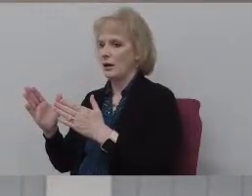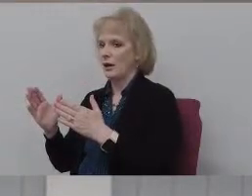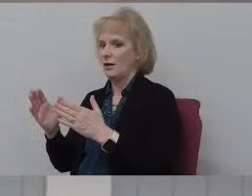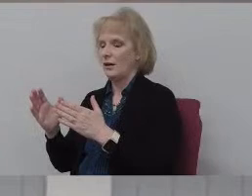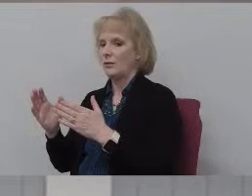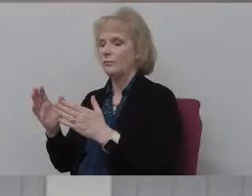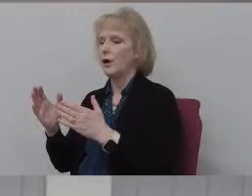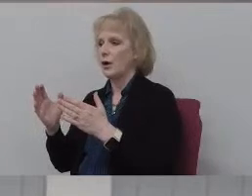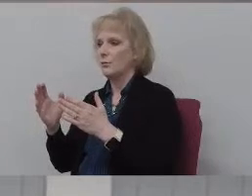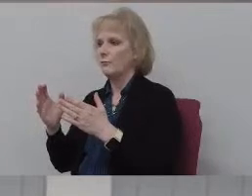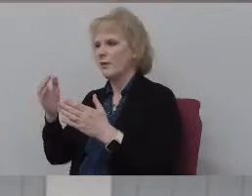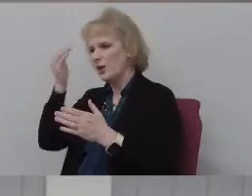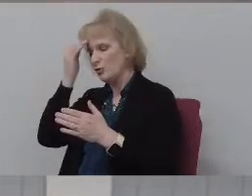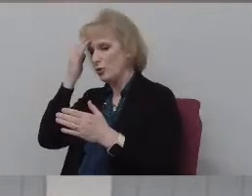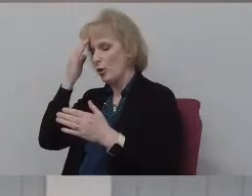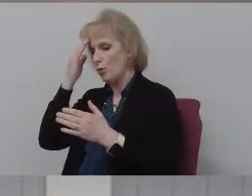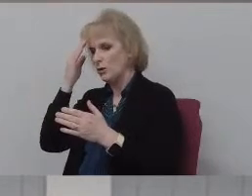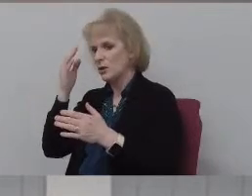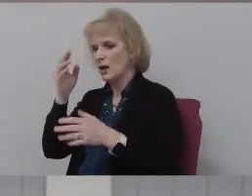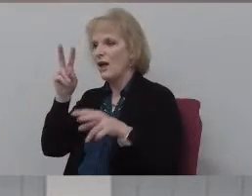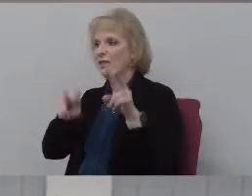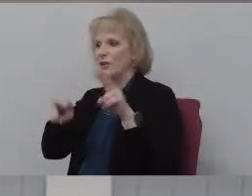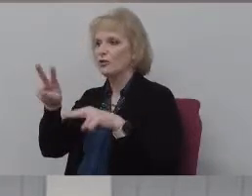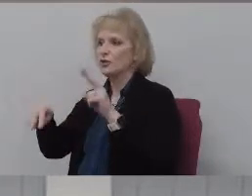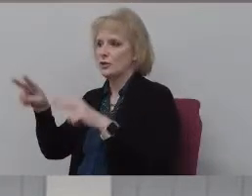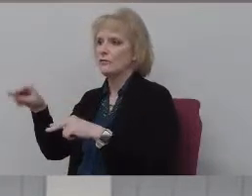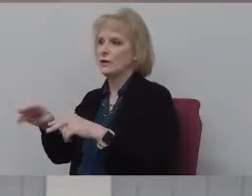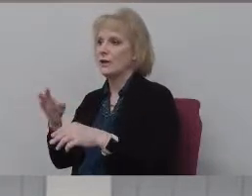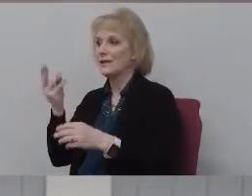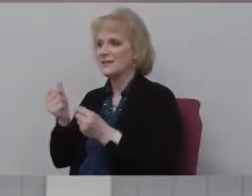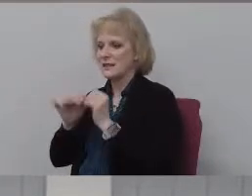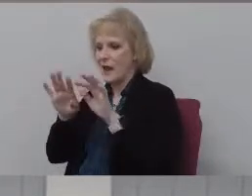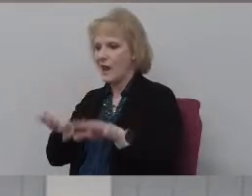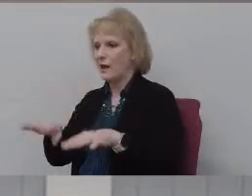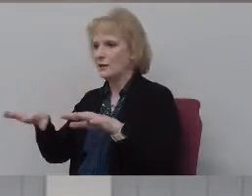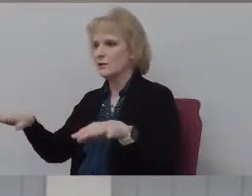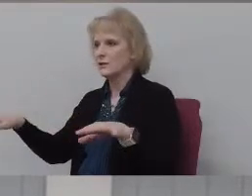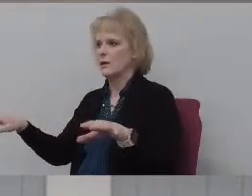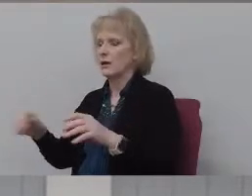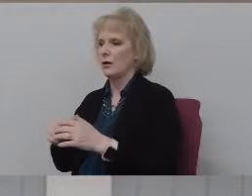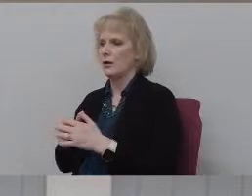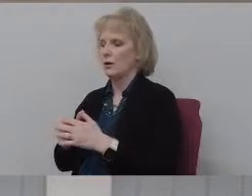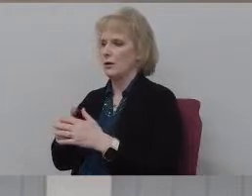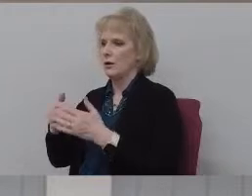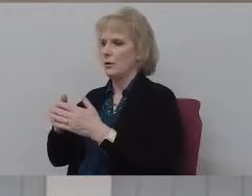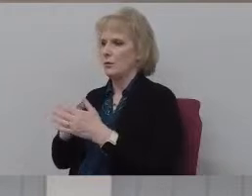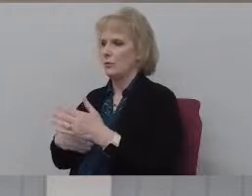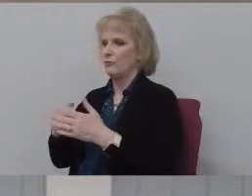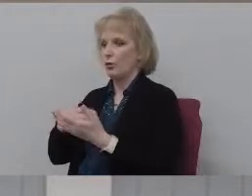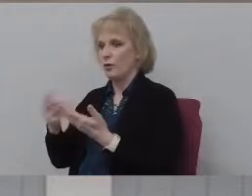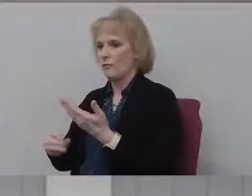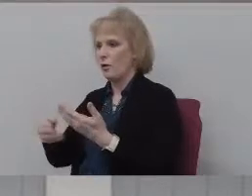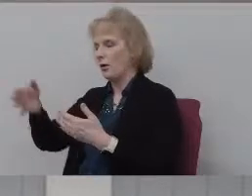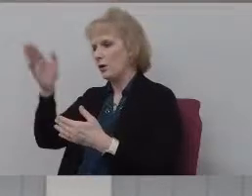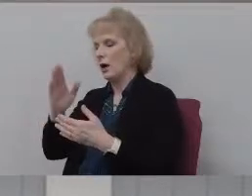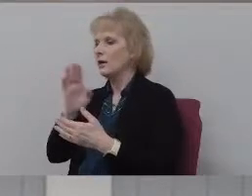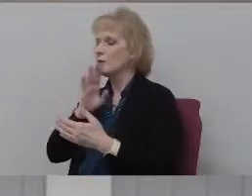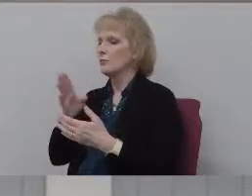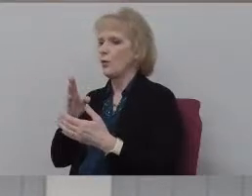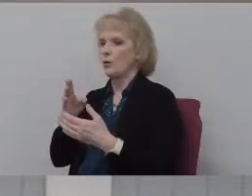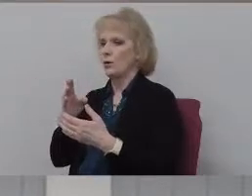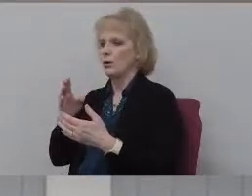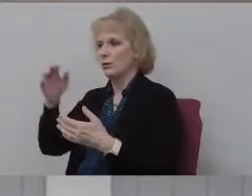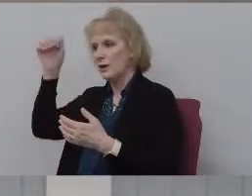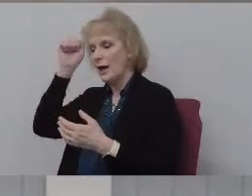corrupt human nature. So before man's fall, God spoke to Adam and Eve in the cool of the garden, but then after the